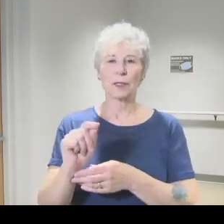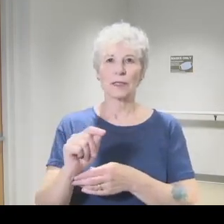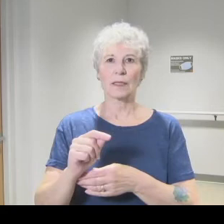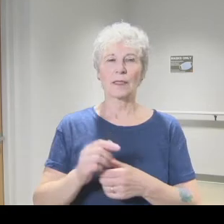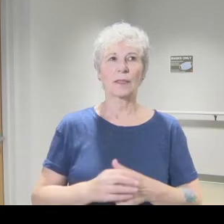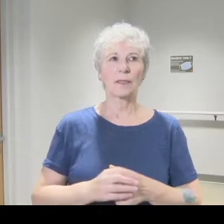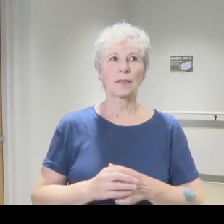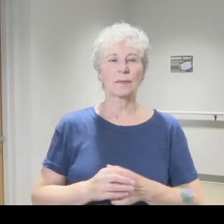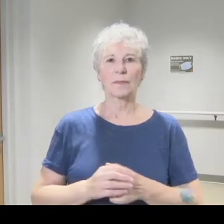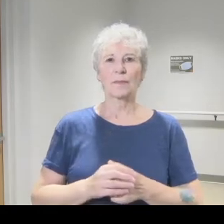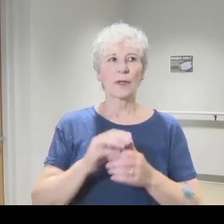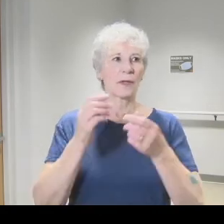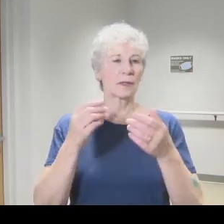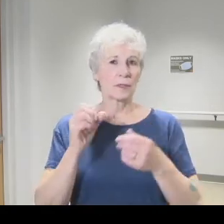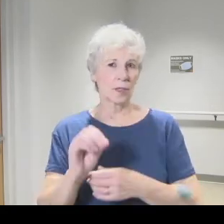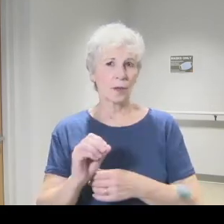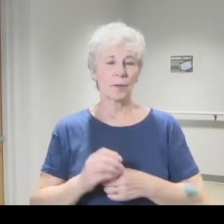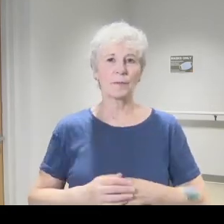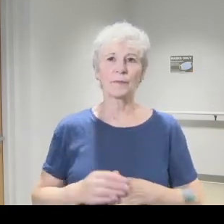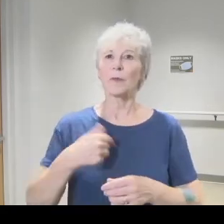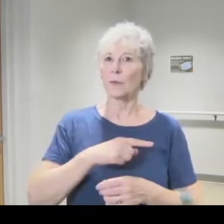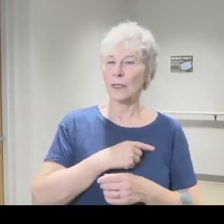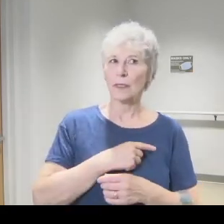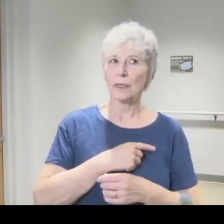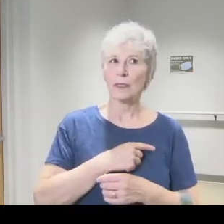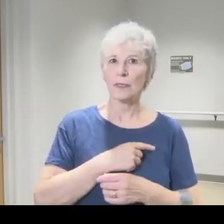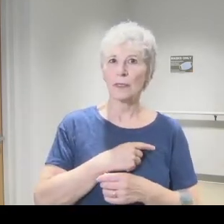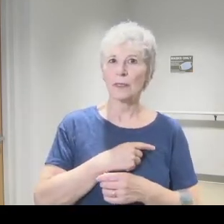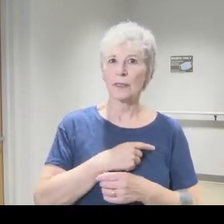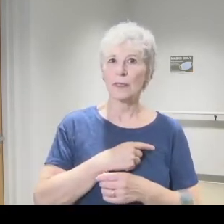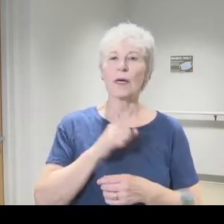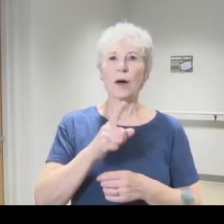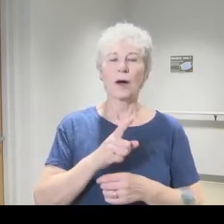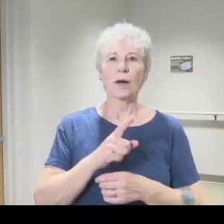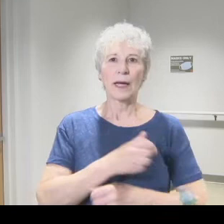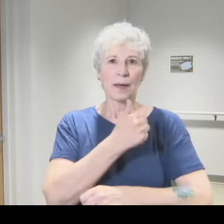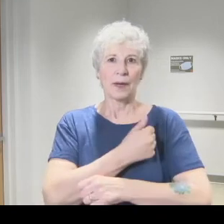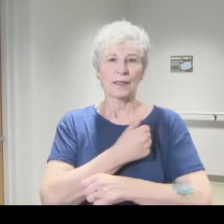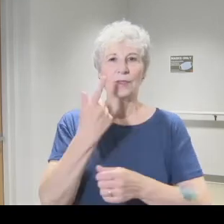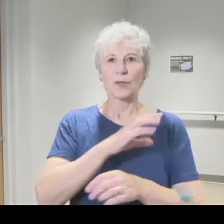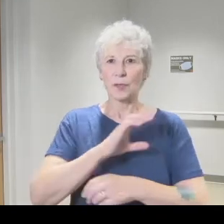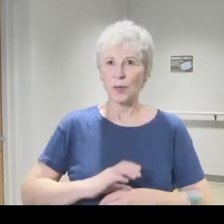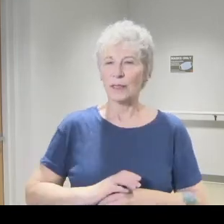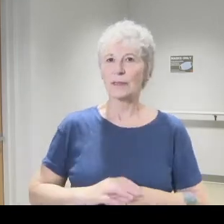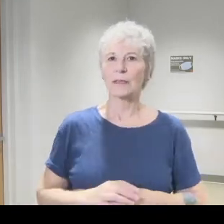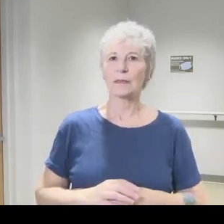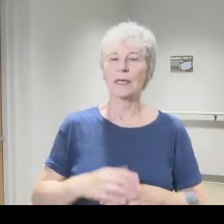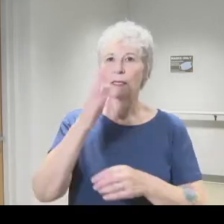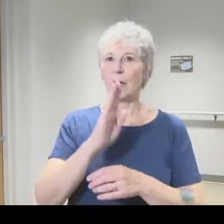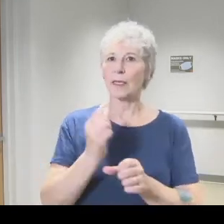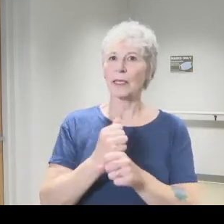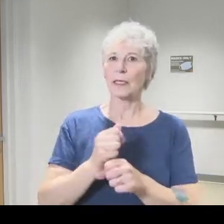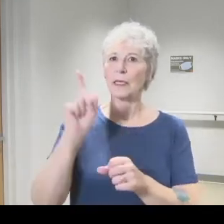goes. "Therefore, we are ambassadors for Christ, God making